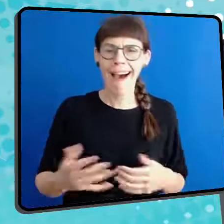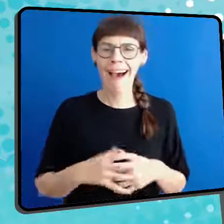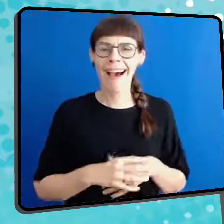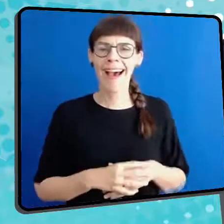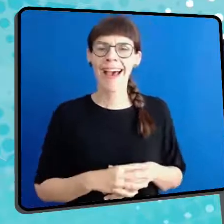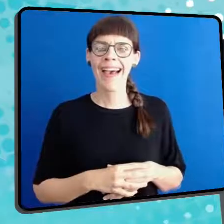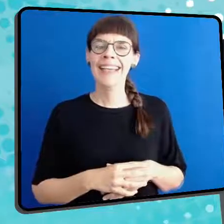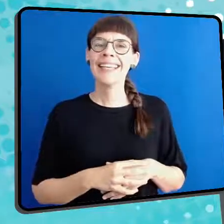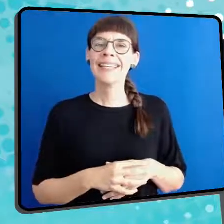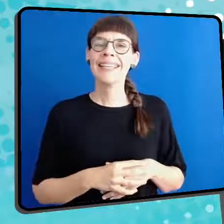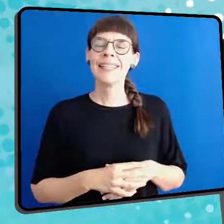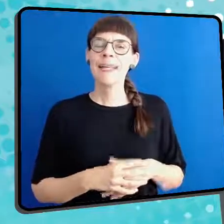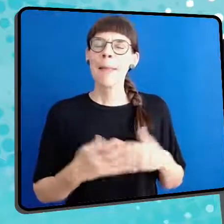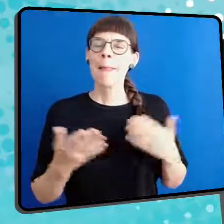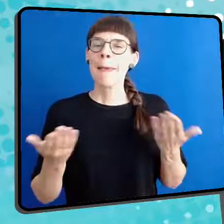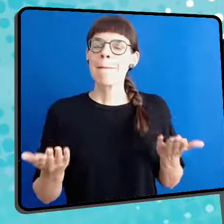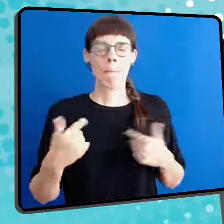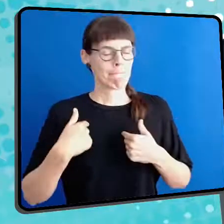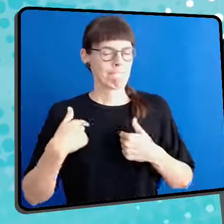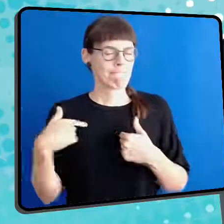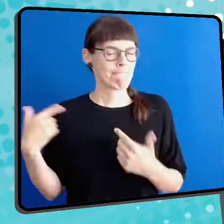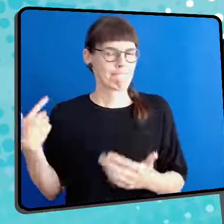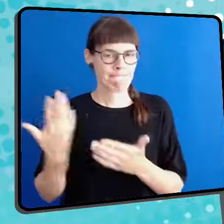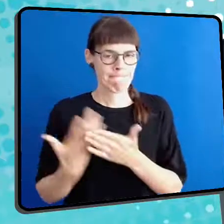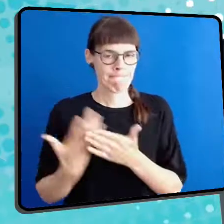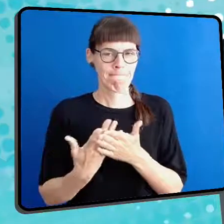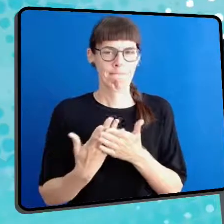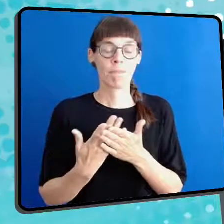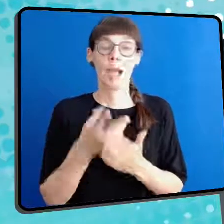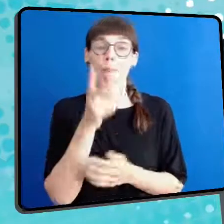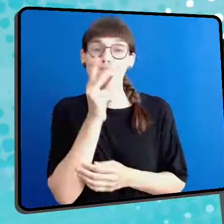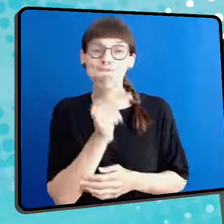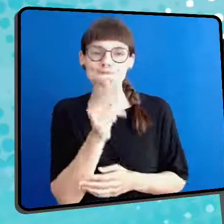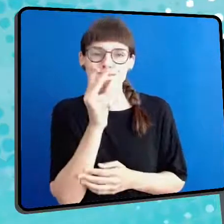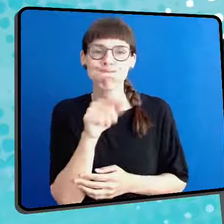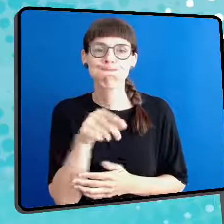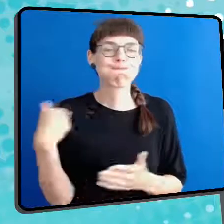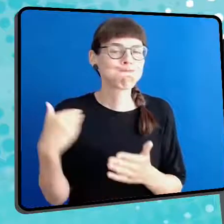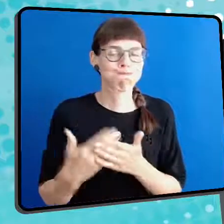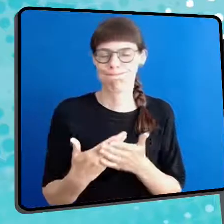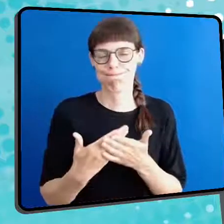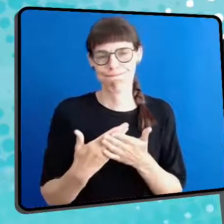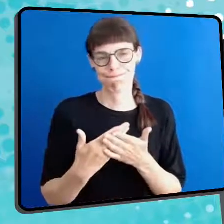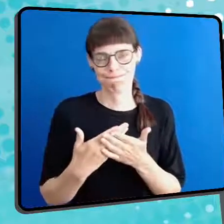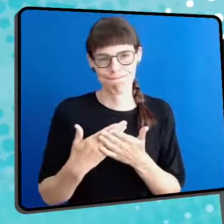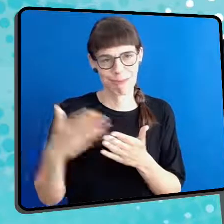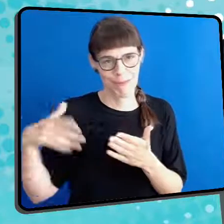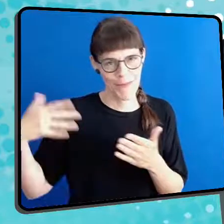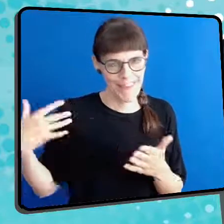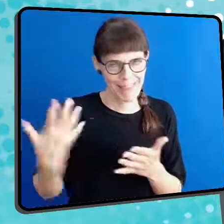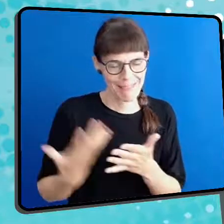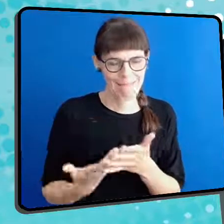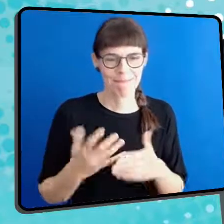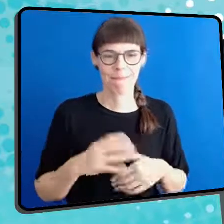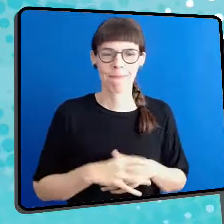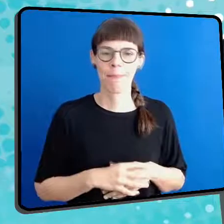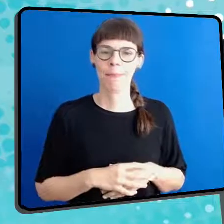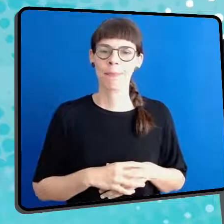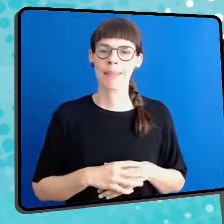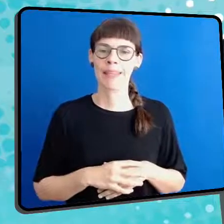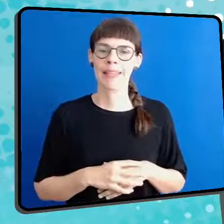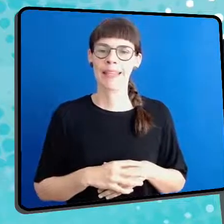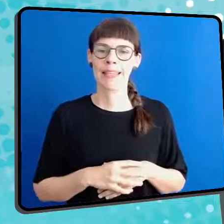pieces. But no, I haven't made a speech one yet. But digging back to what Quirine said about when she built